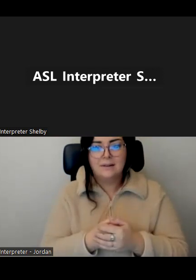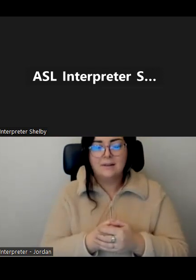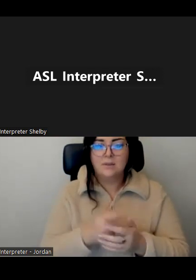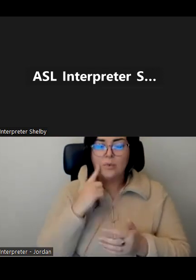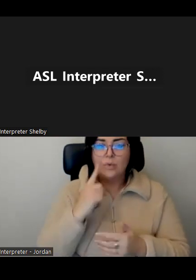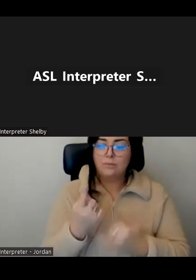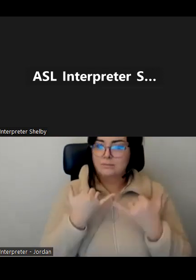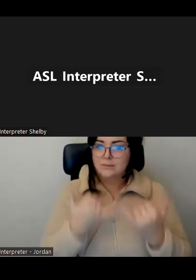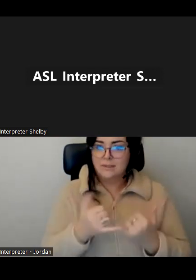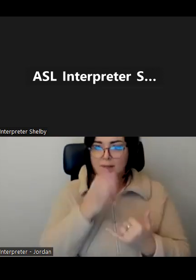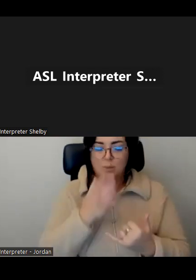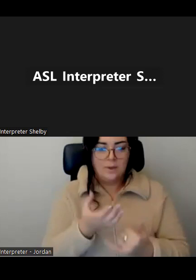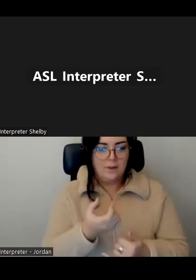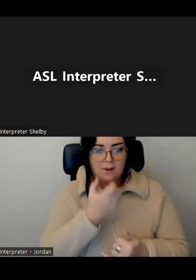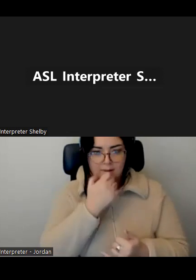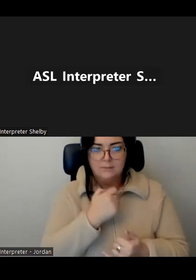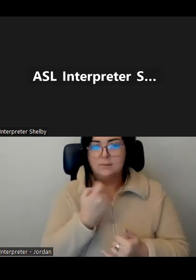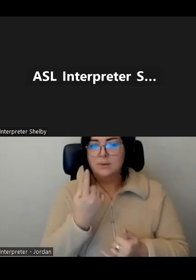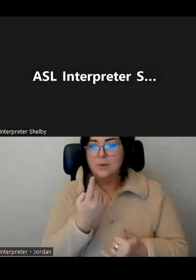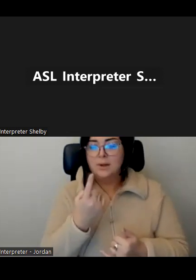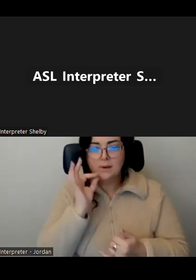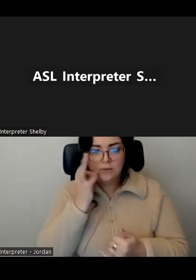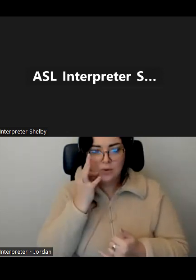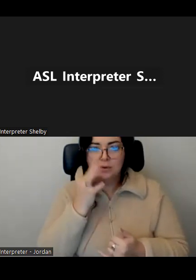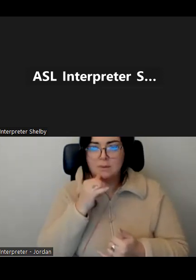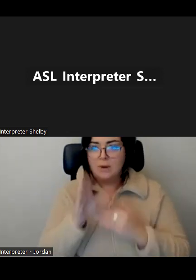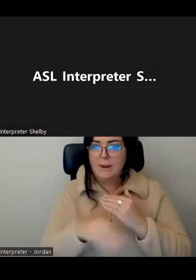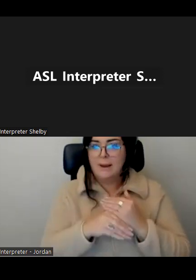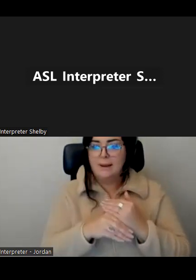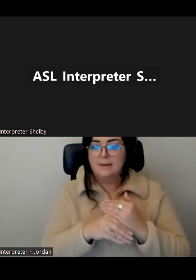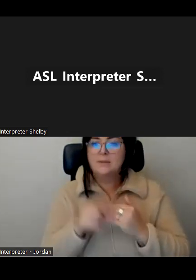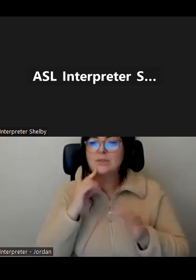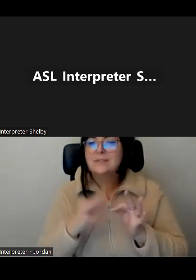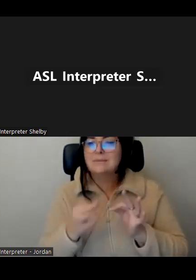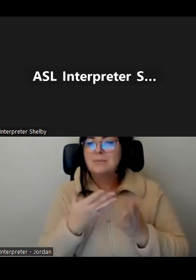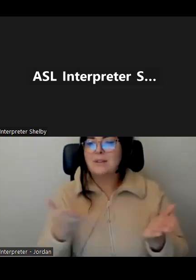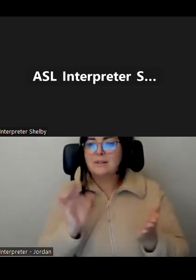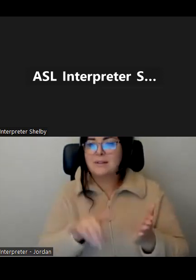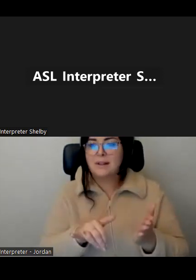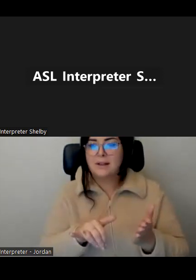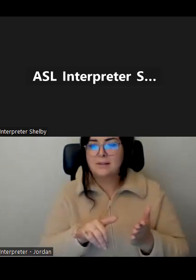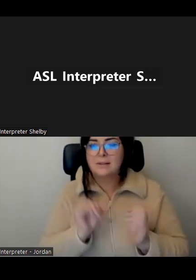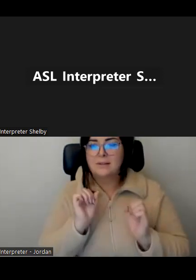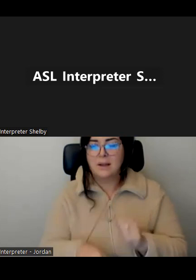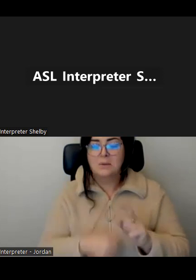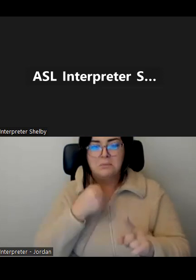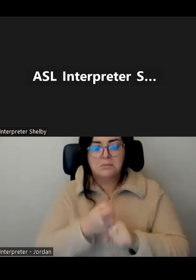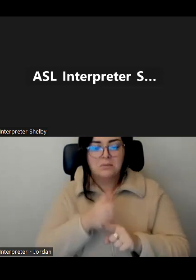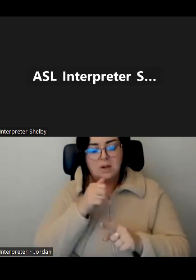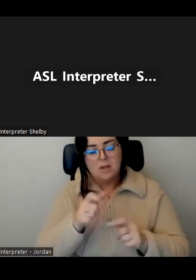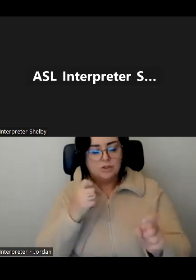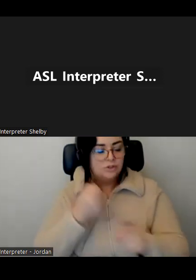today. I'm going to add in one piece of fruit. So just simple things like that can make a difference. It doesn't have to be an overwhelming